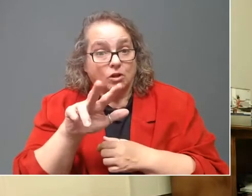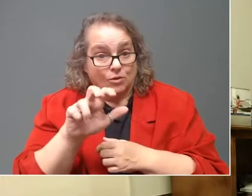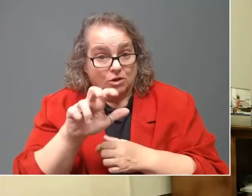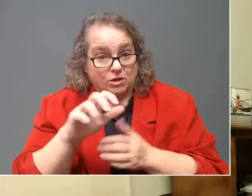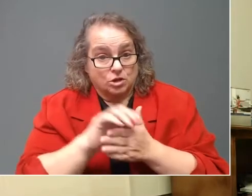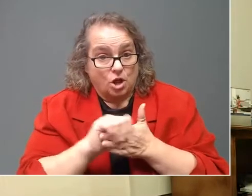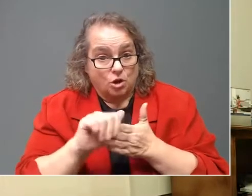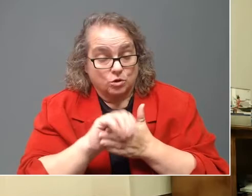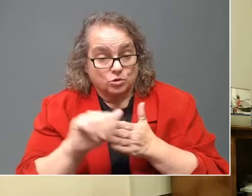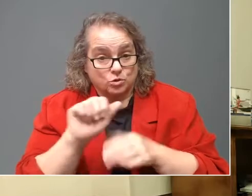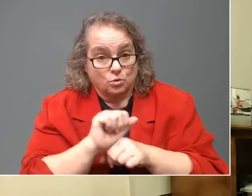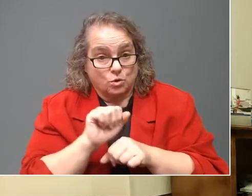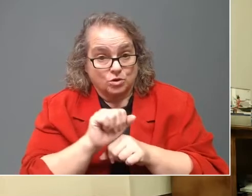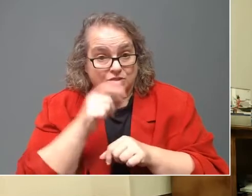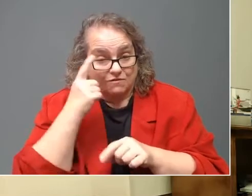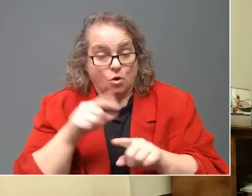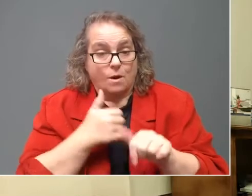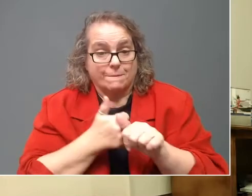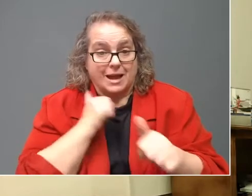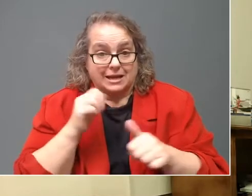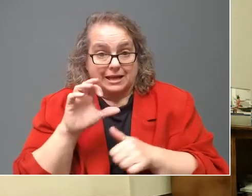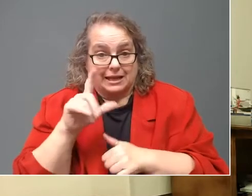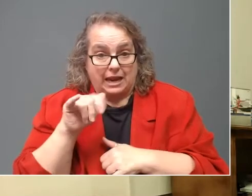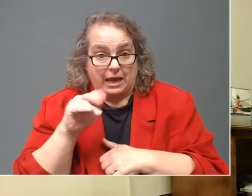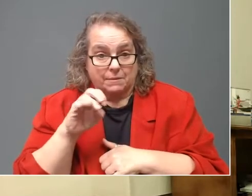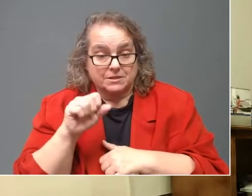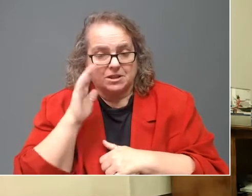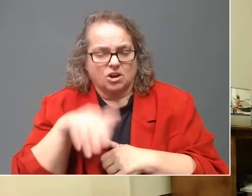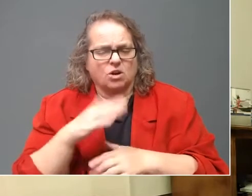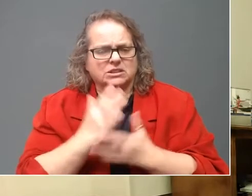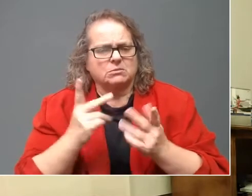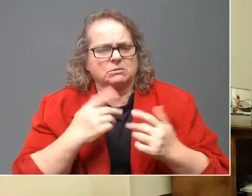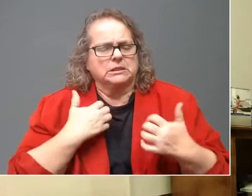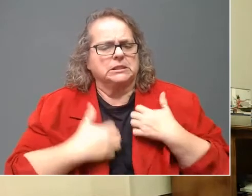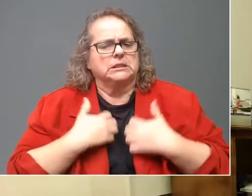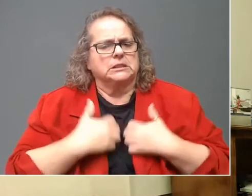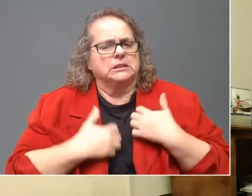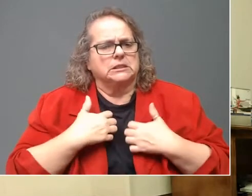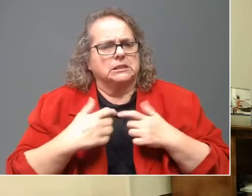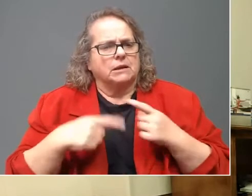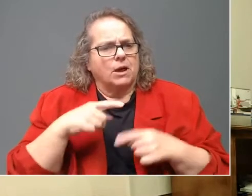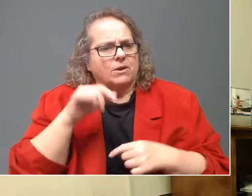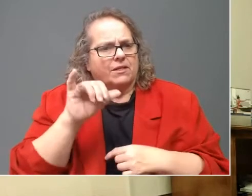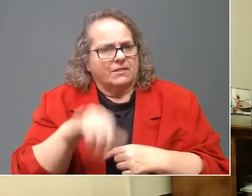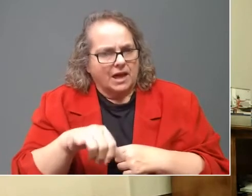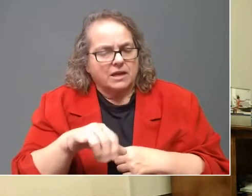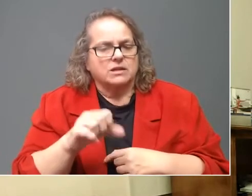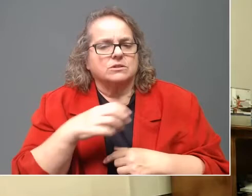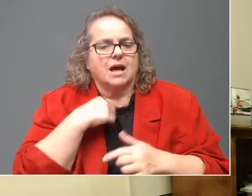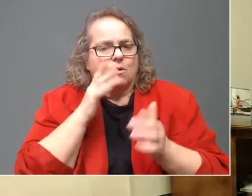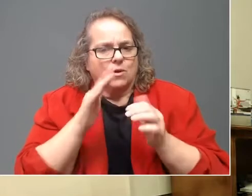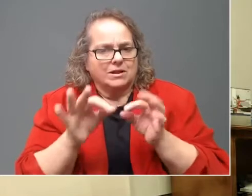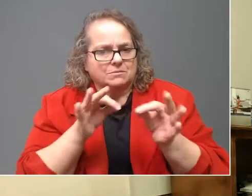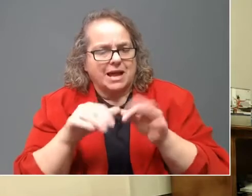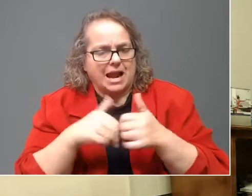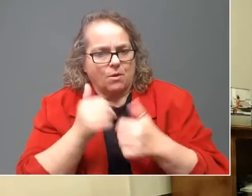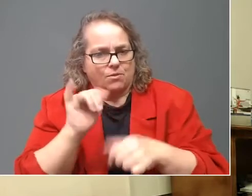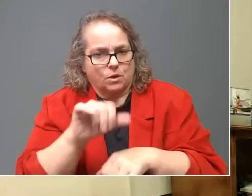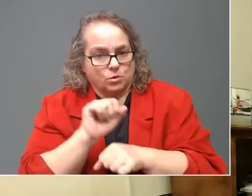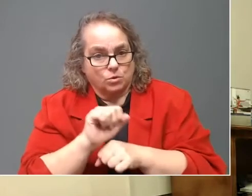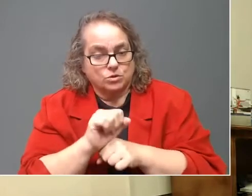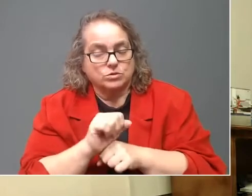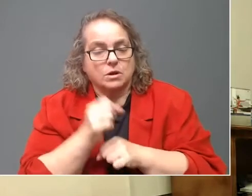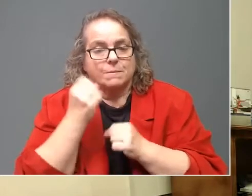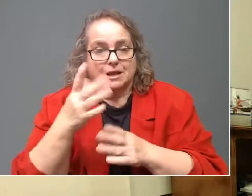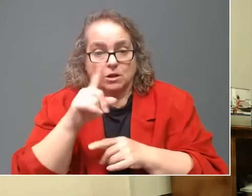works for backdated claims. We know there's some anxiety about that, and hopefully I can explain to you how that's going to work. There's a lot of questions